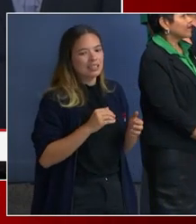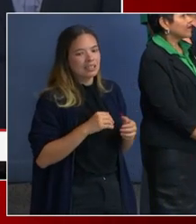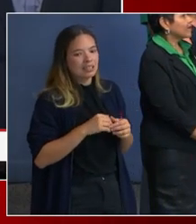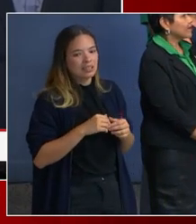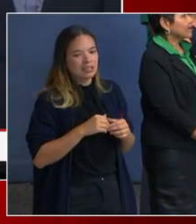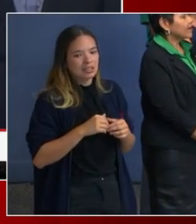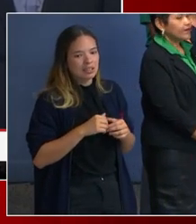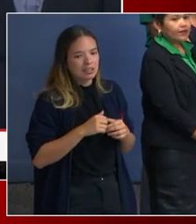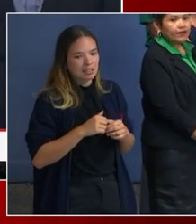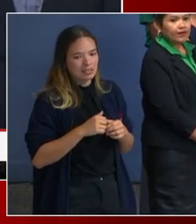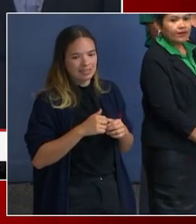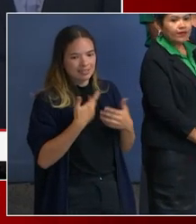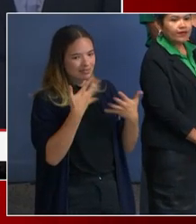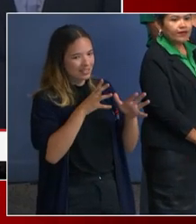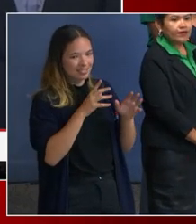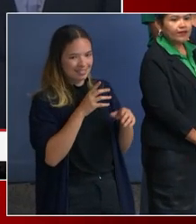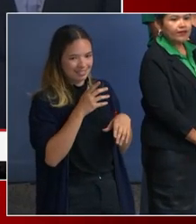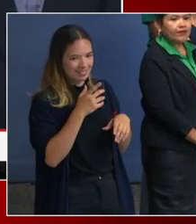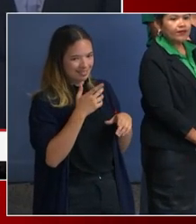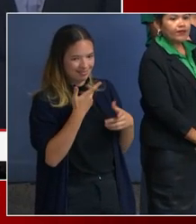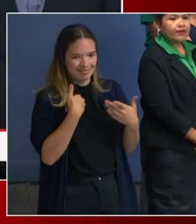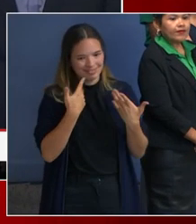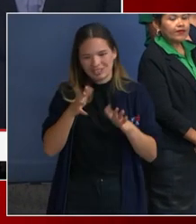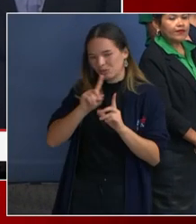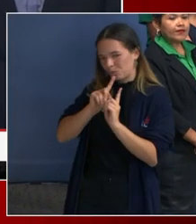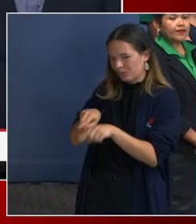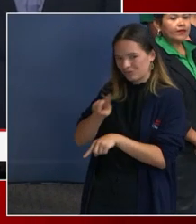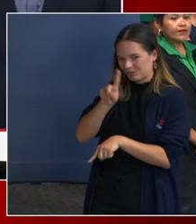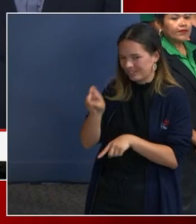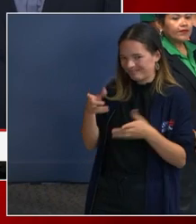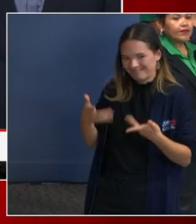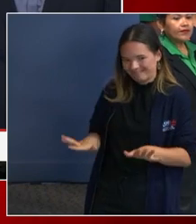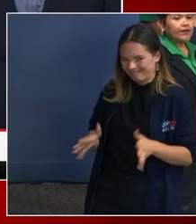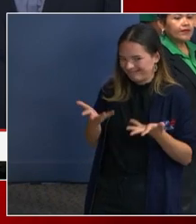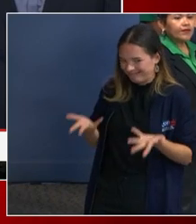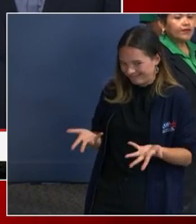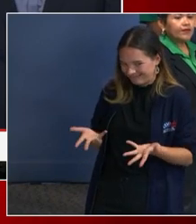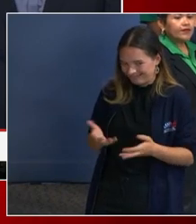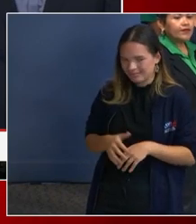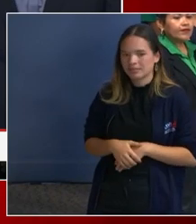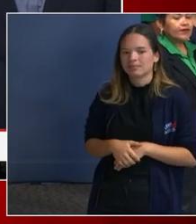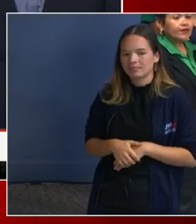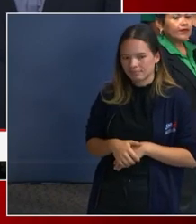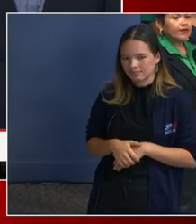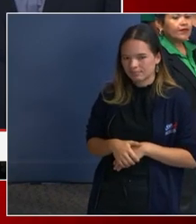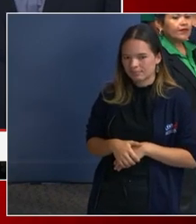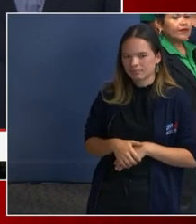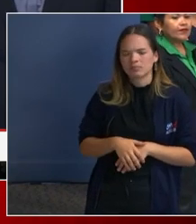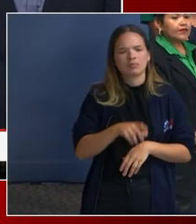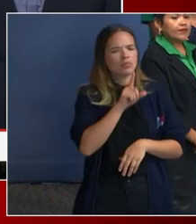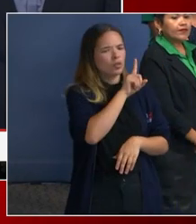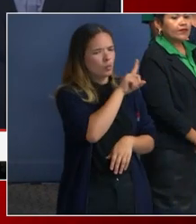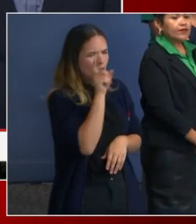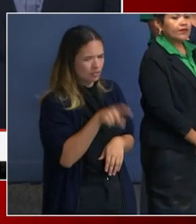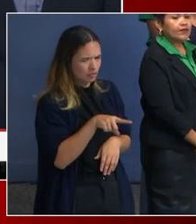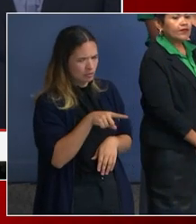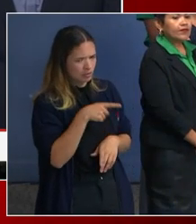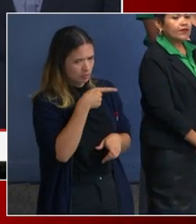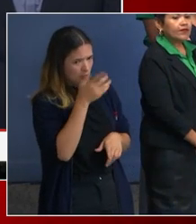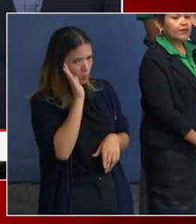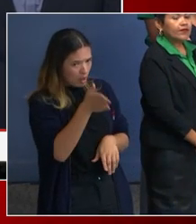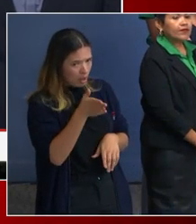I've answered your question. Yes. Mayor Bowser, timeline do you have on when you might be able to stand up